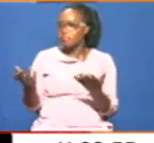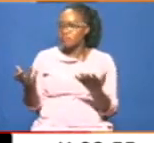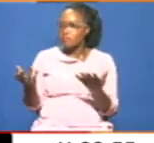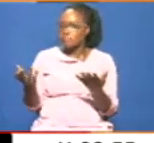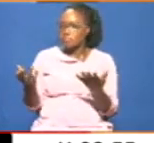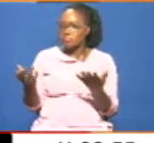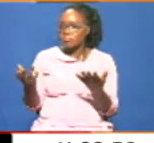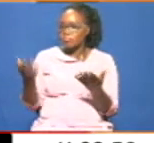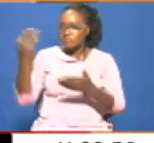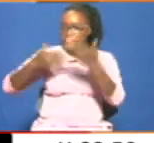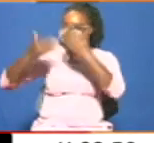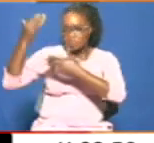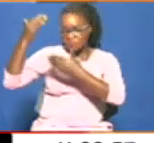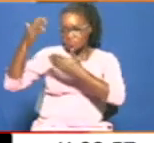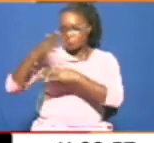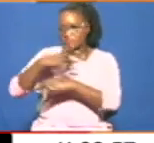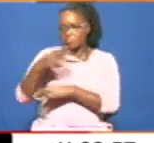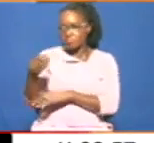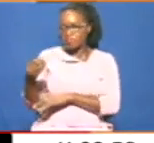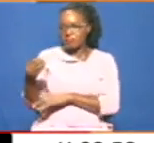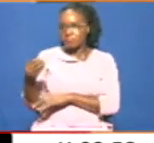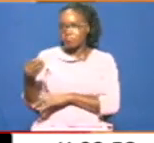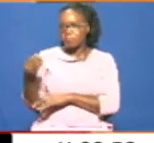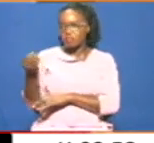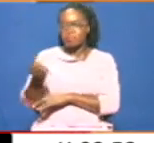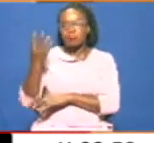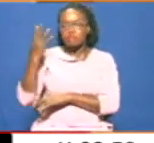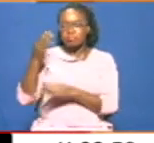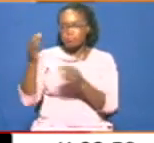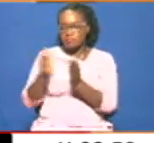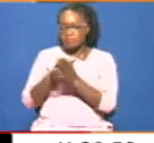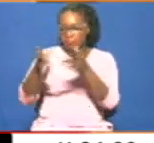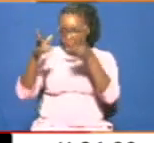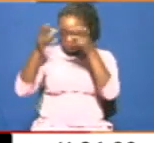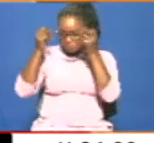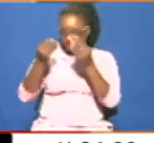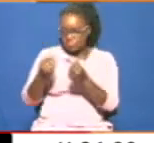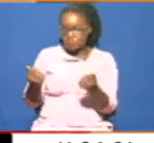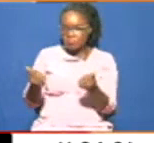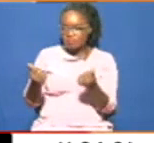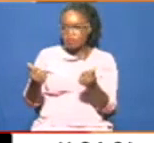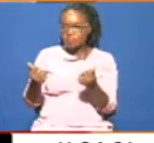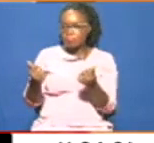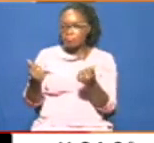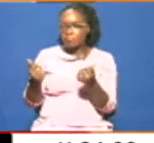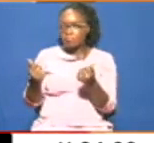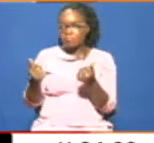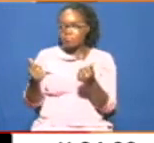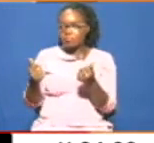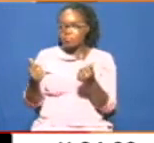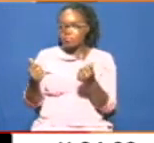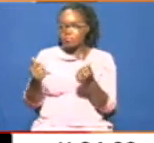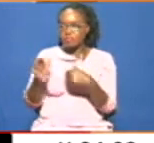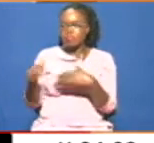even universities, and understanding and conceptualizing solutions, mm-hmm. is also, so all of them